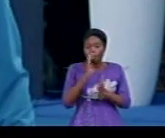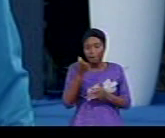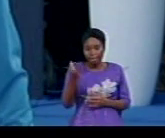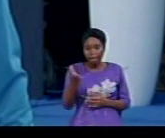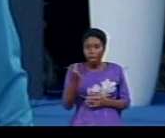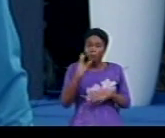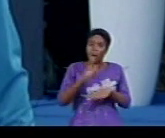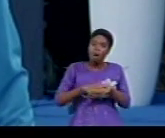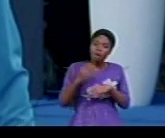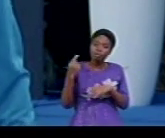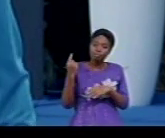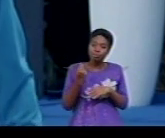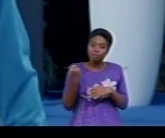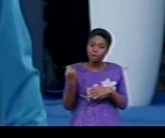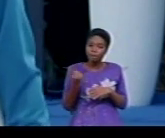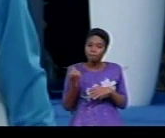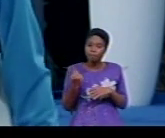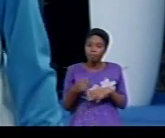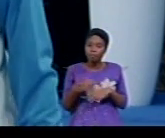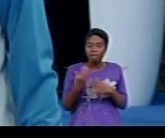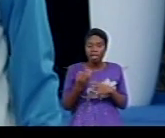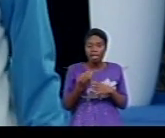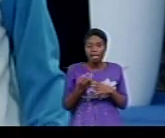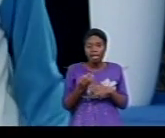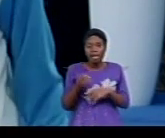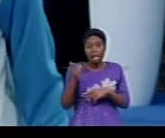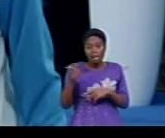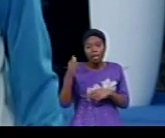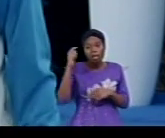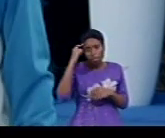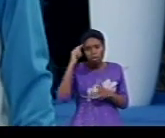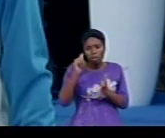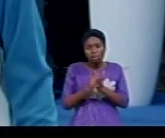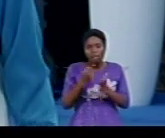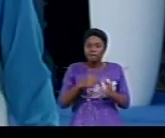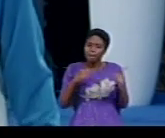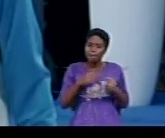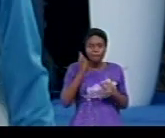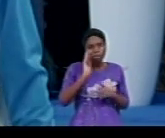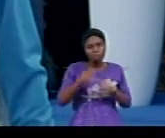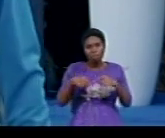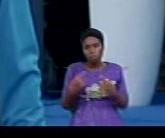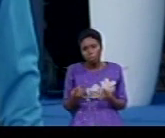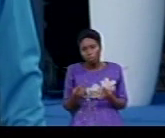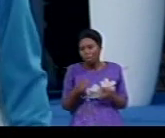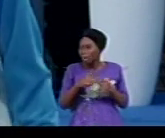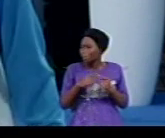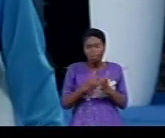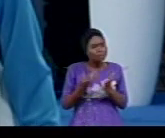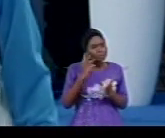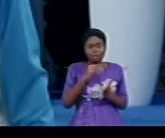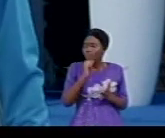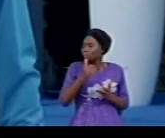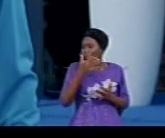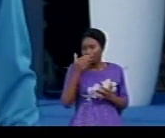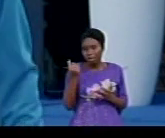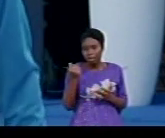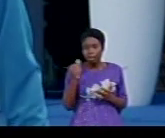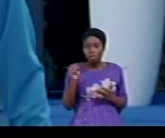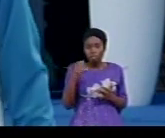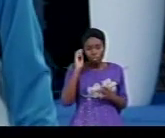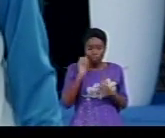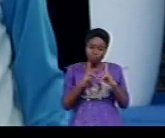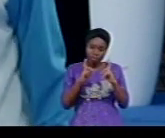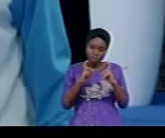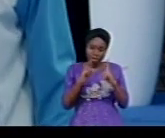Tuesday, I thought the pain would subside. It wasn't getting better, so I snapped it and I sent it to